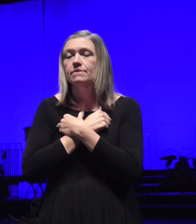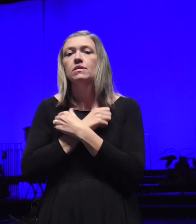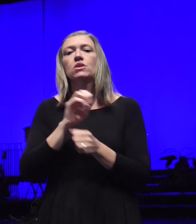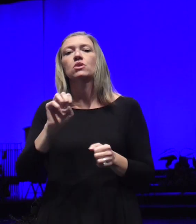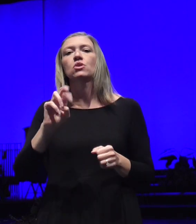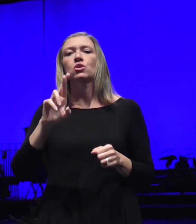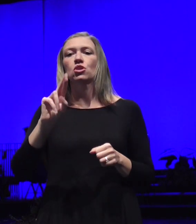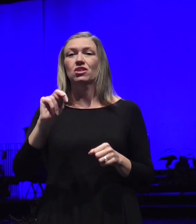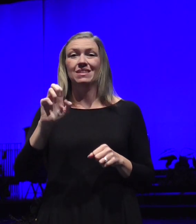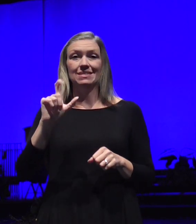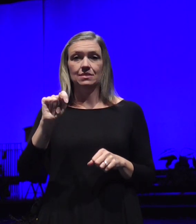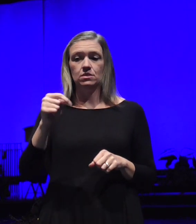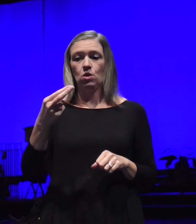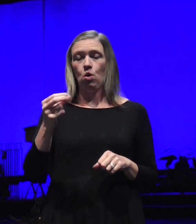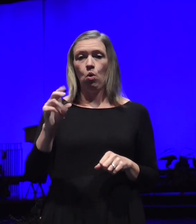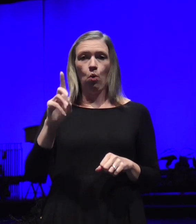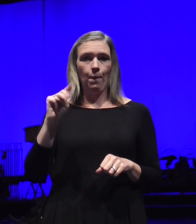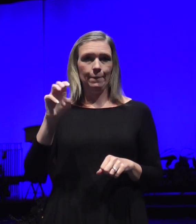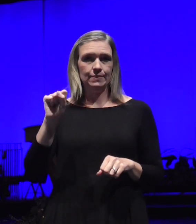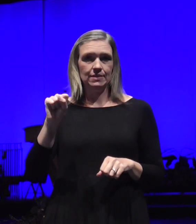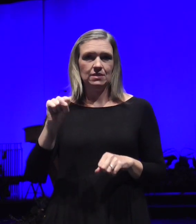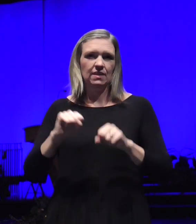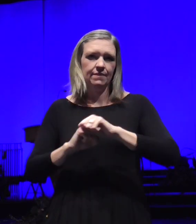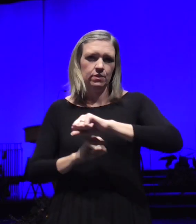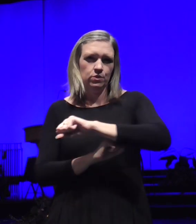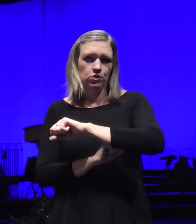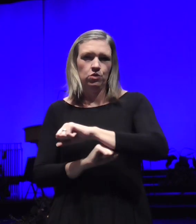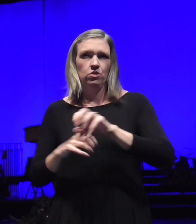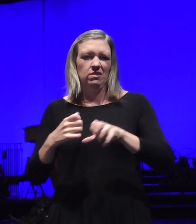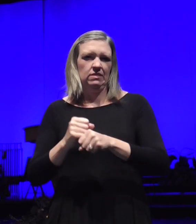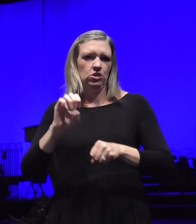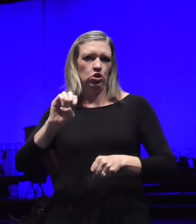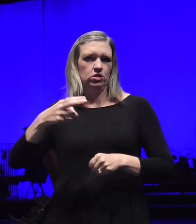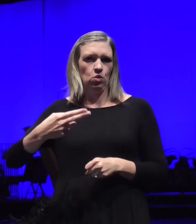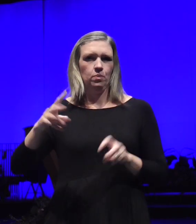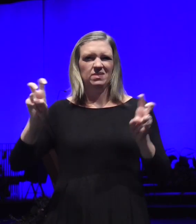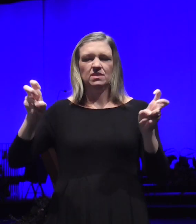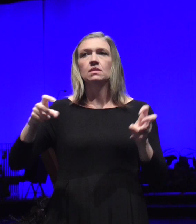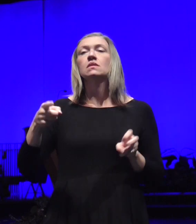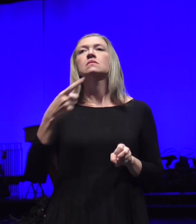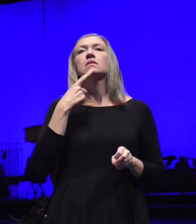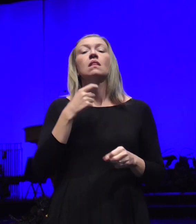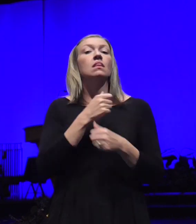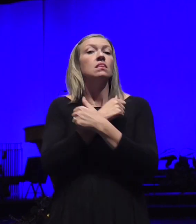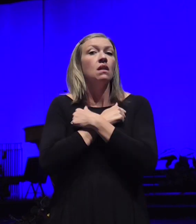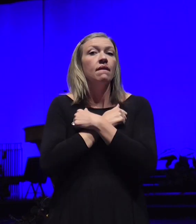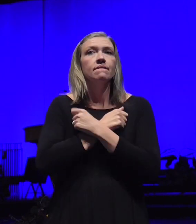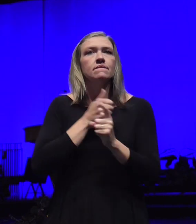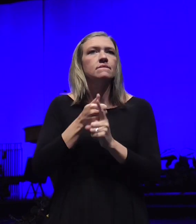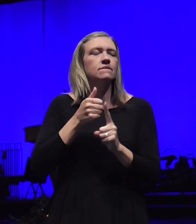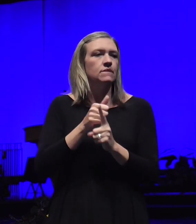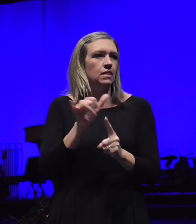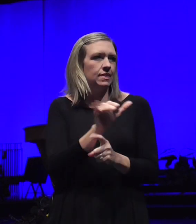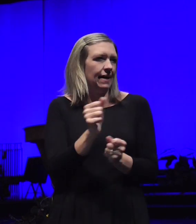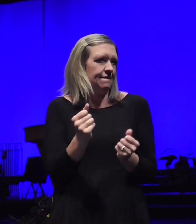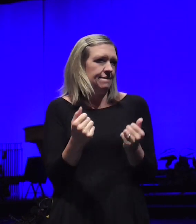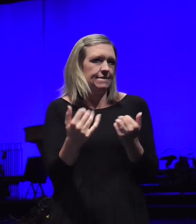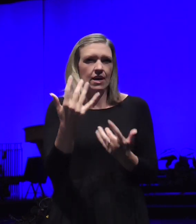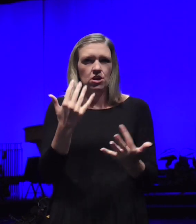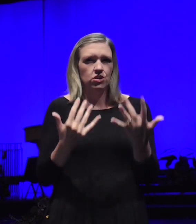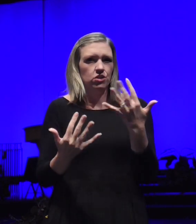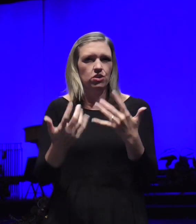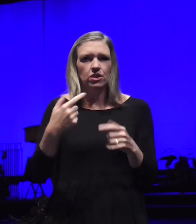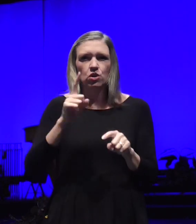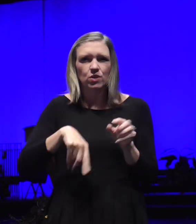Ernest Holmes, he stated that love was a fire that he couldn't quite